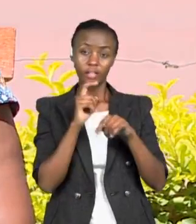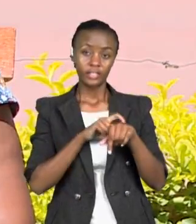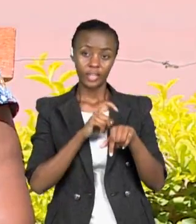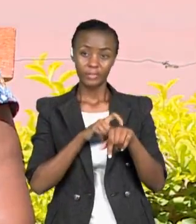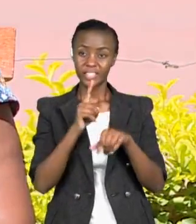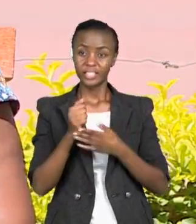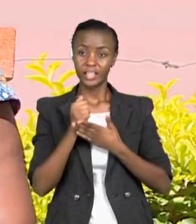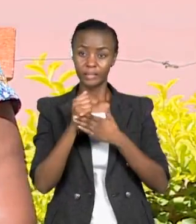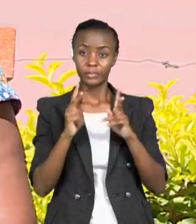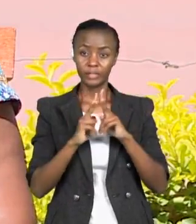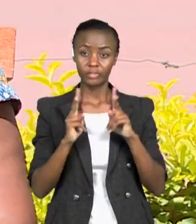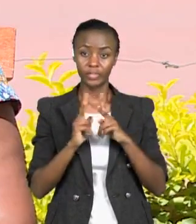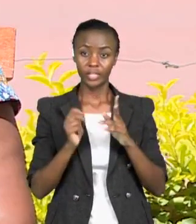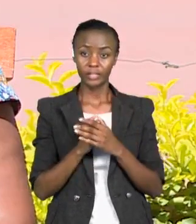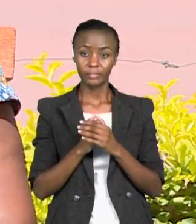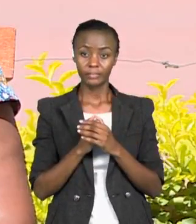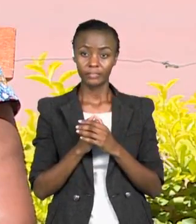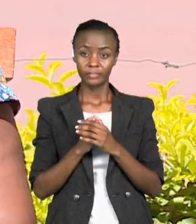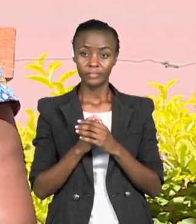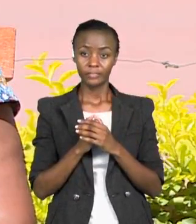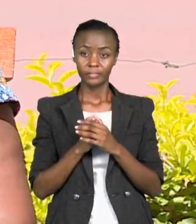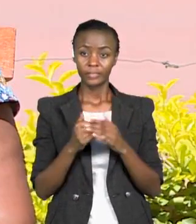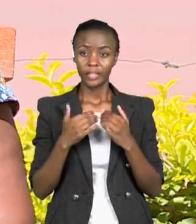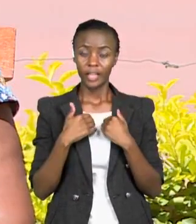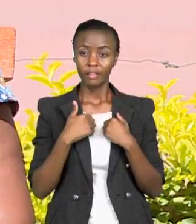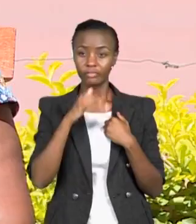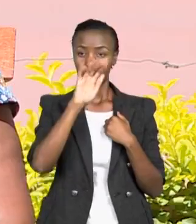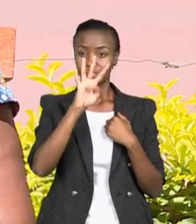significantly. It has a 40%,